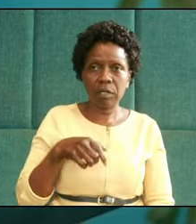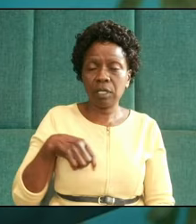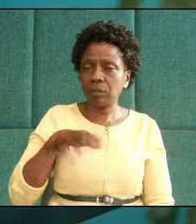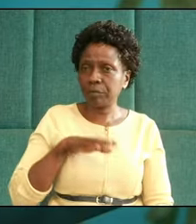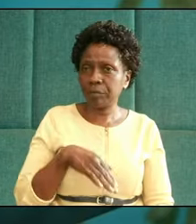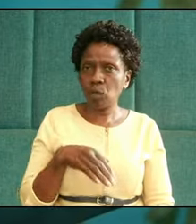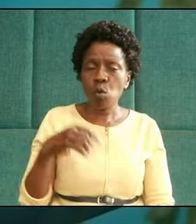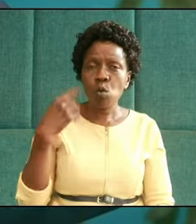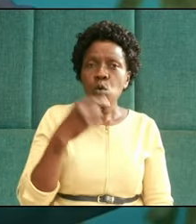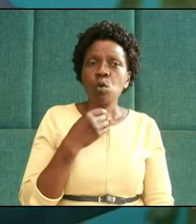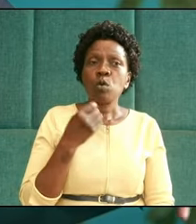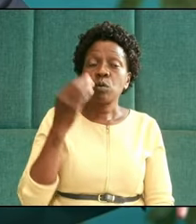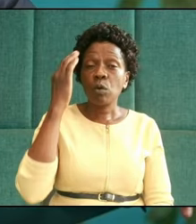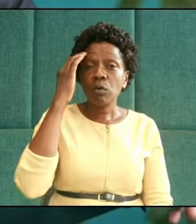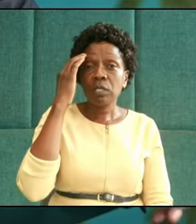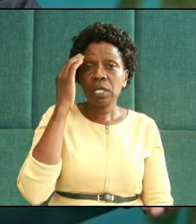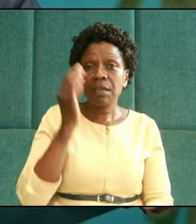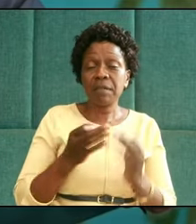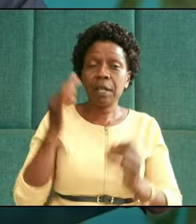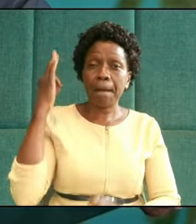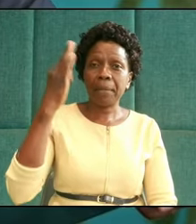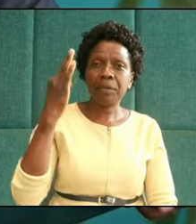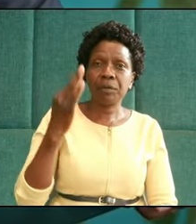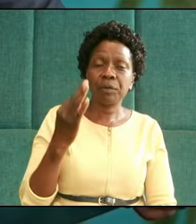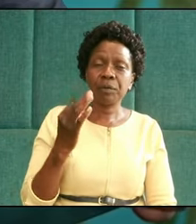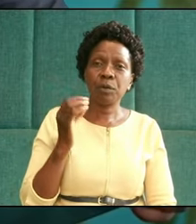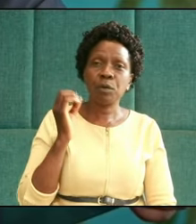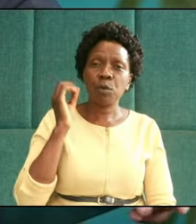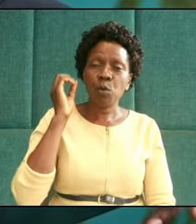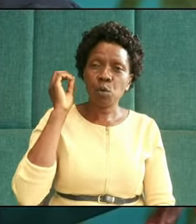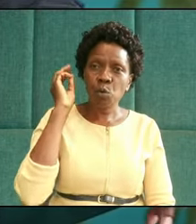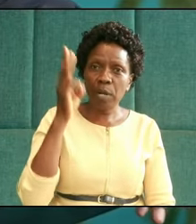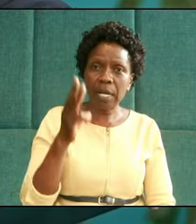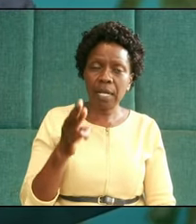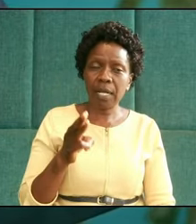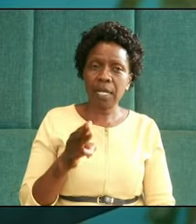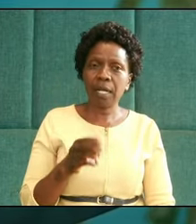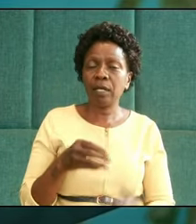even preaching would be replaced? Artificial intelligence is coming.